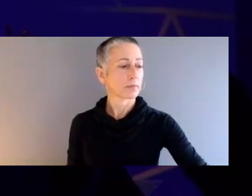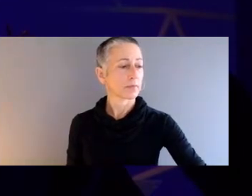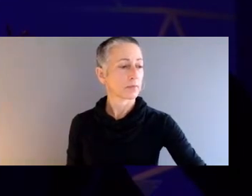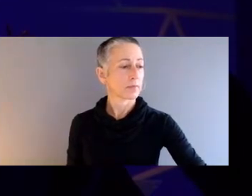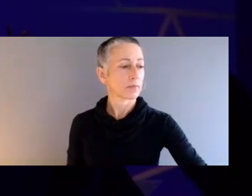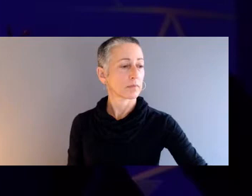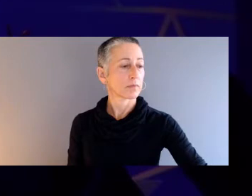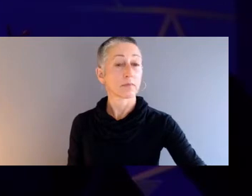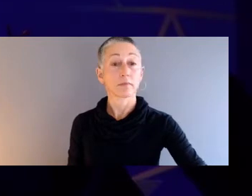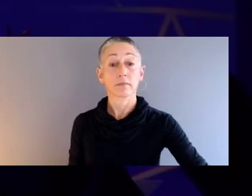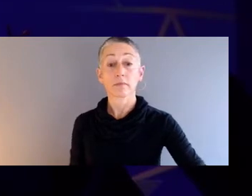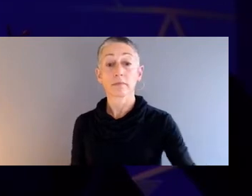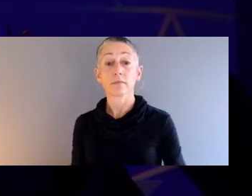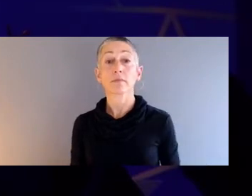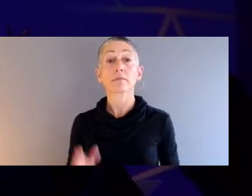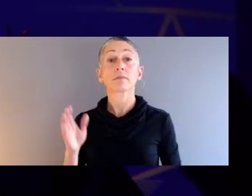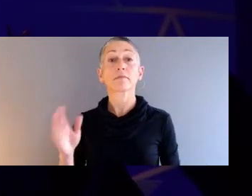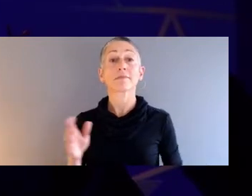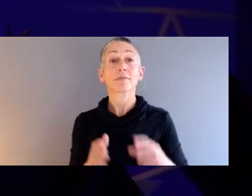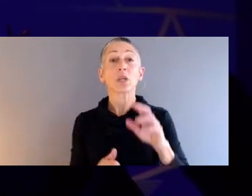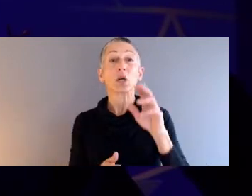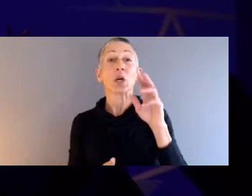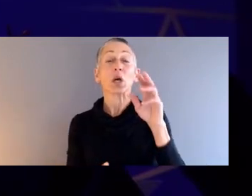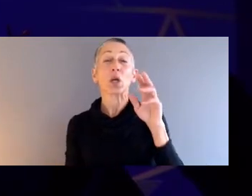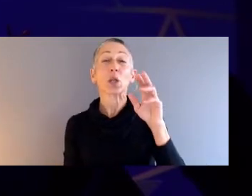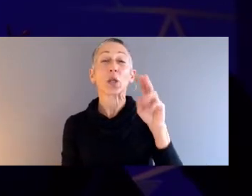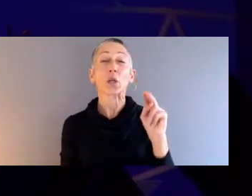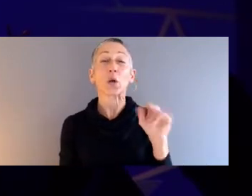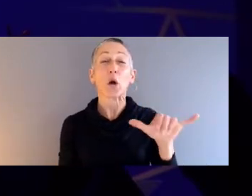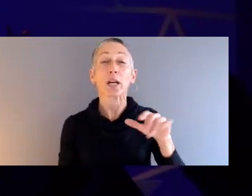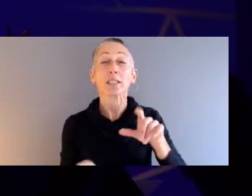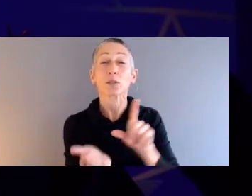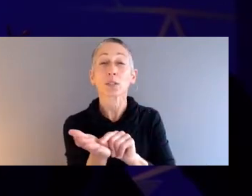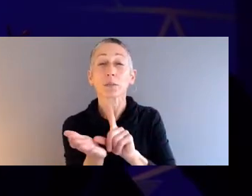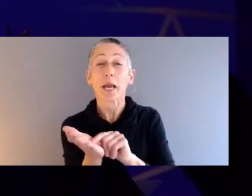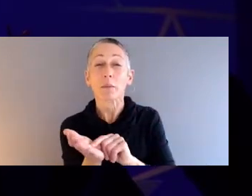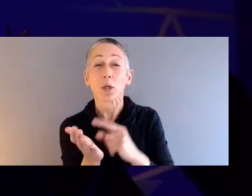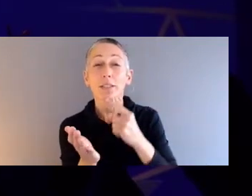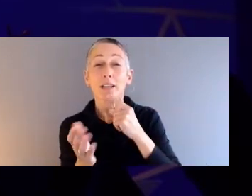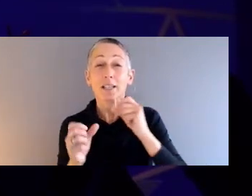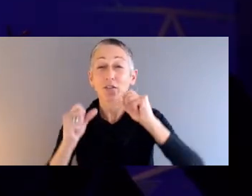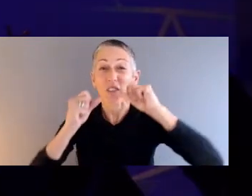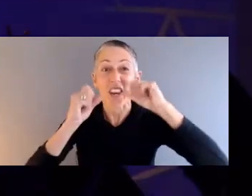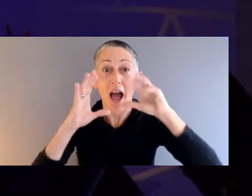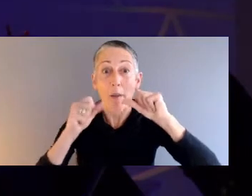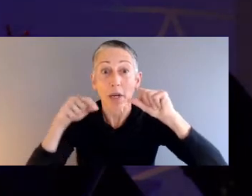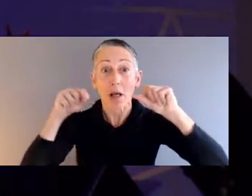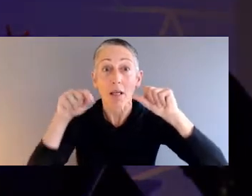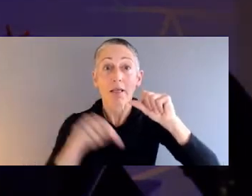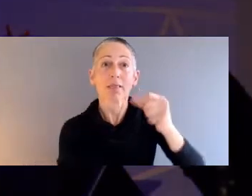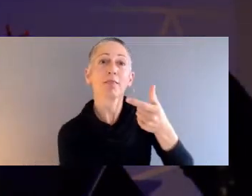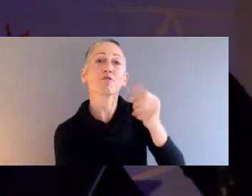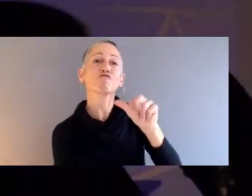Hailed by the New York Times as phenomenal, here's Grace McLean.